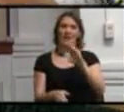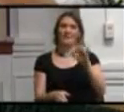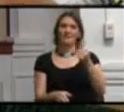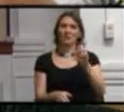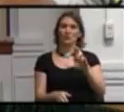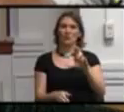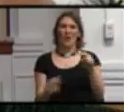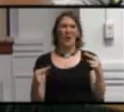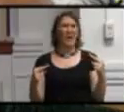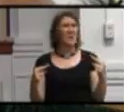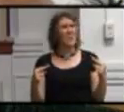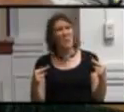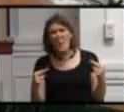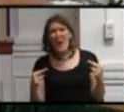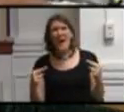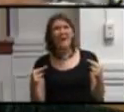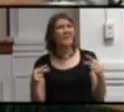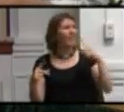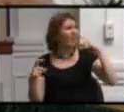Company.